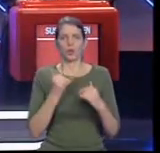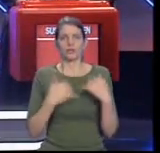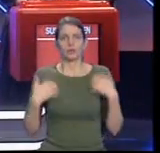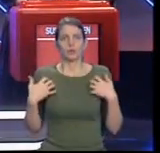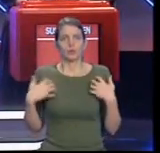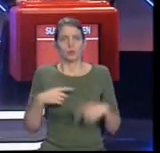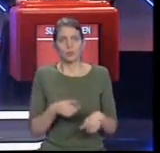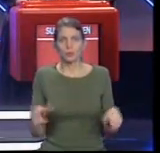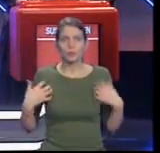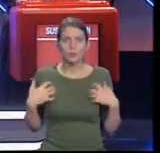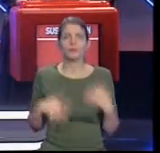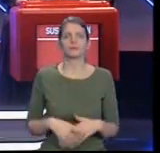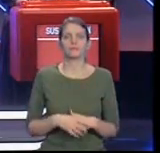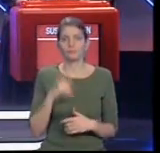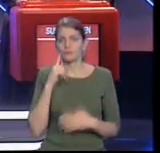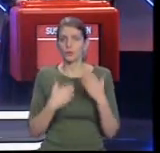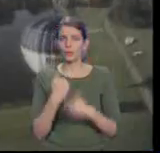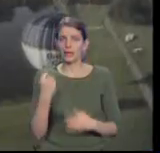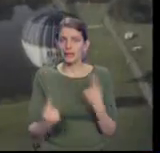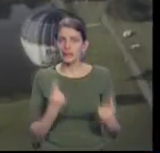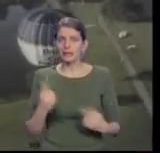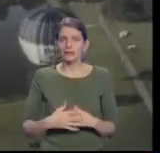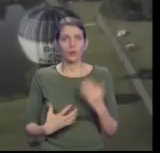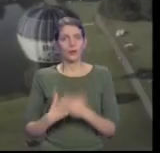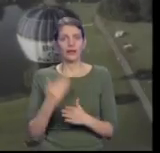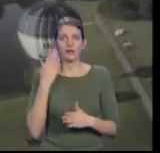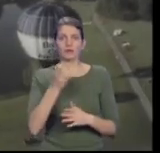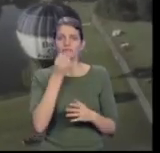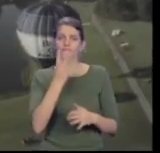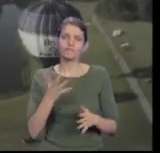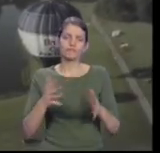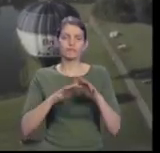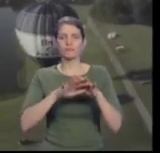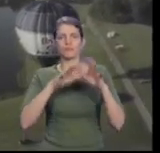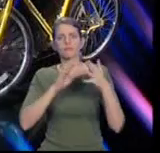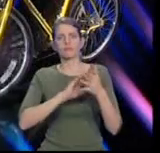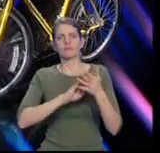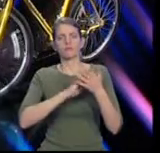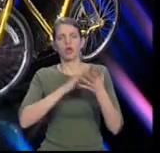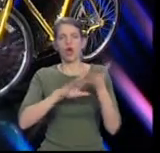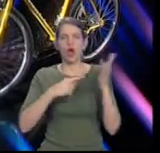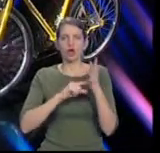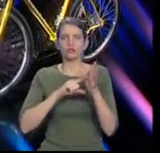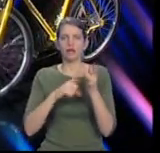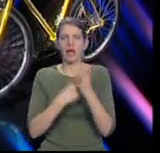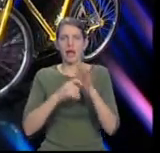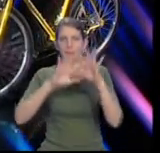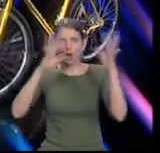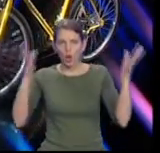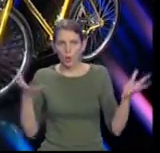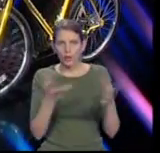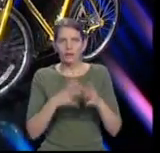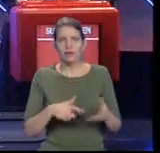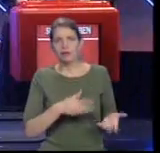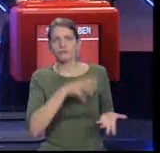are you excited about this? Yes. You should be, because you could win yourself this. A stunning hot air balloon ride and a brace of his and hers racy mountain